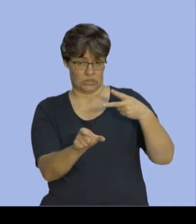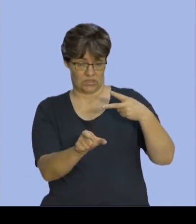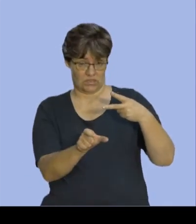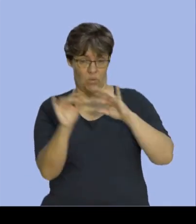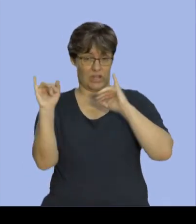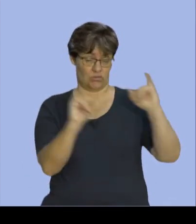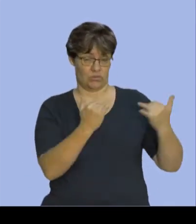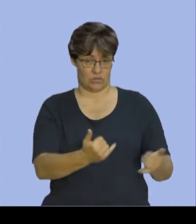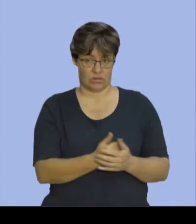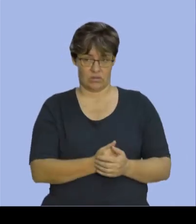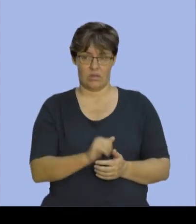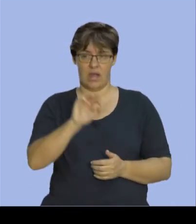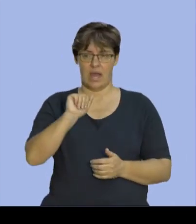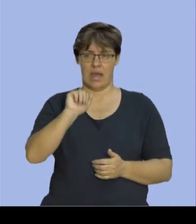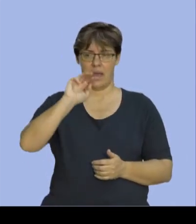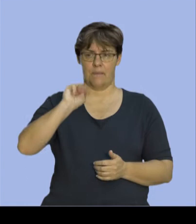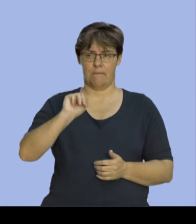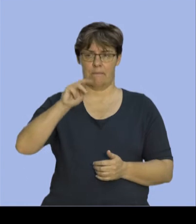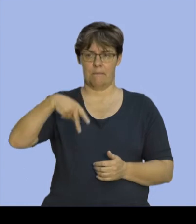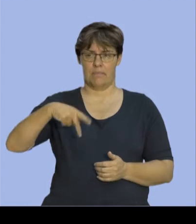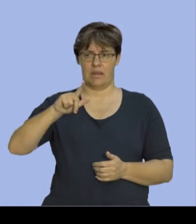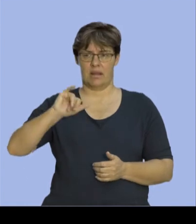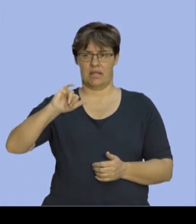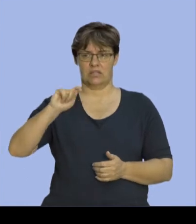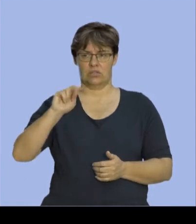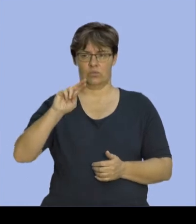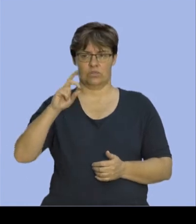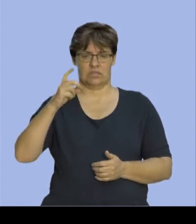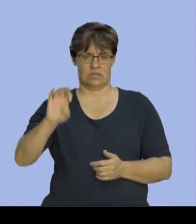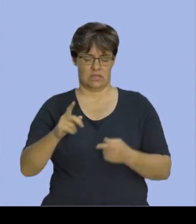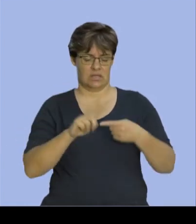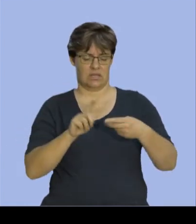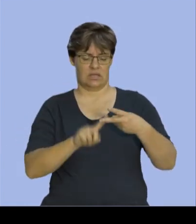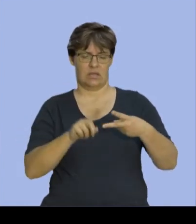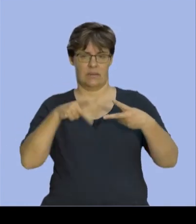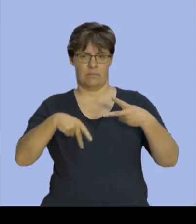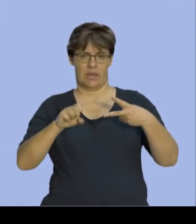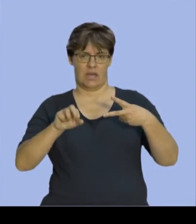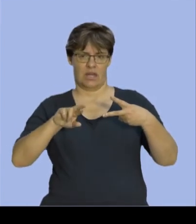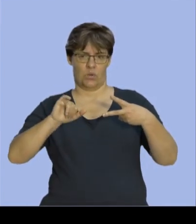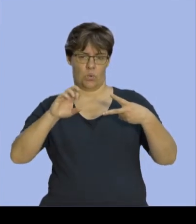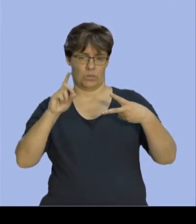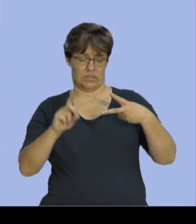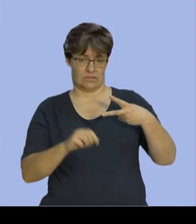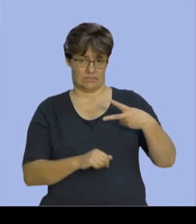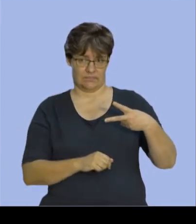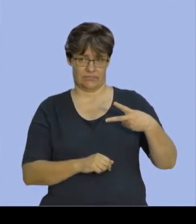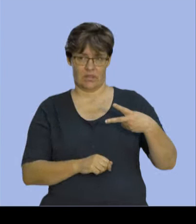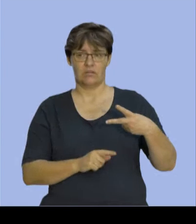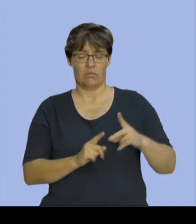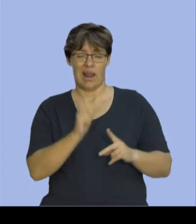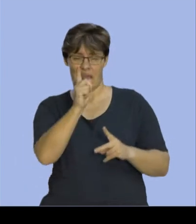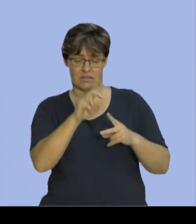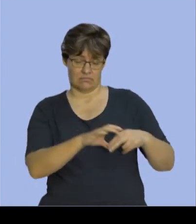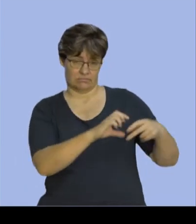to also introduce, the amplitude and the period. But just stick to them and we'll talk about